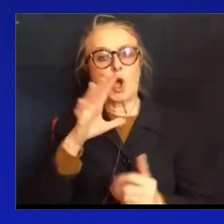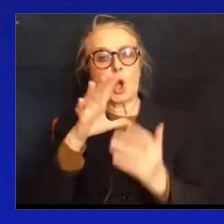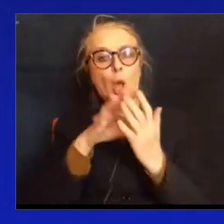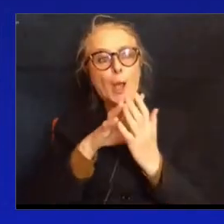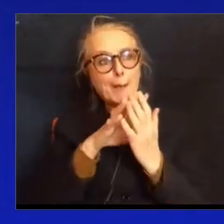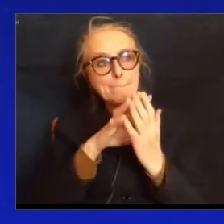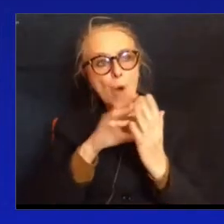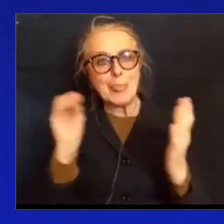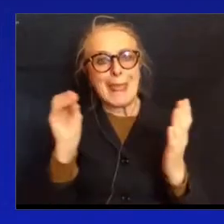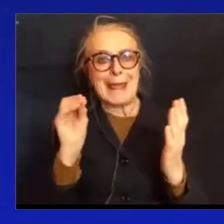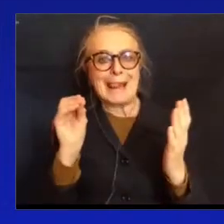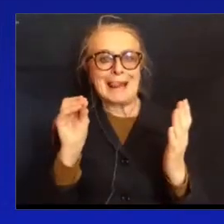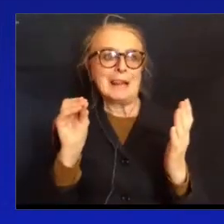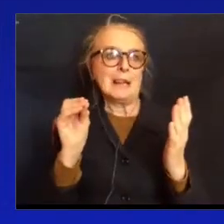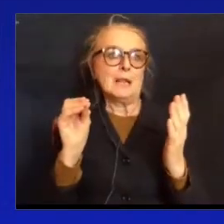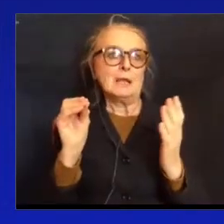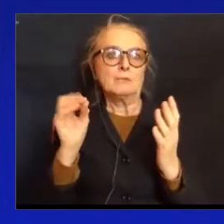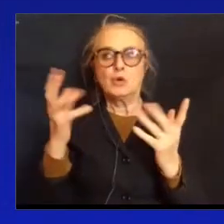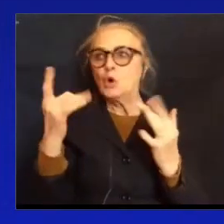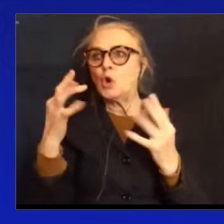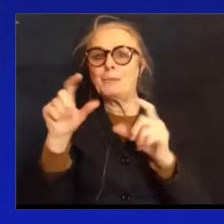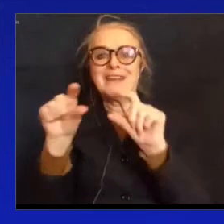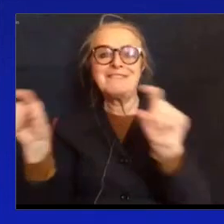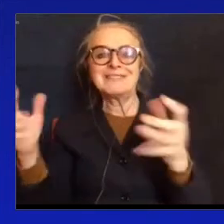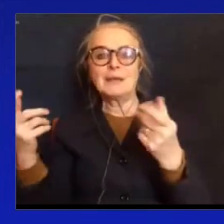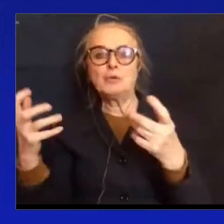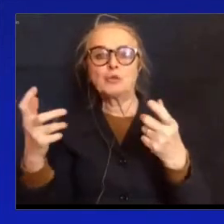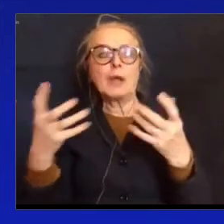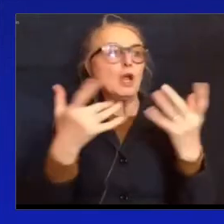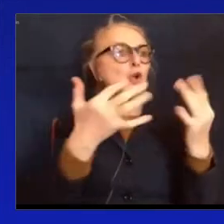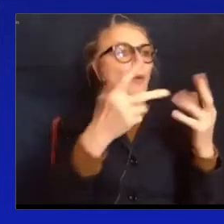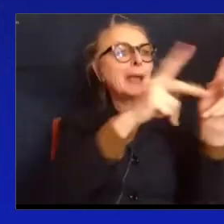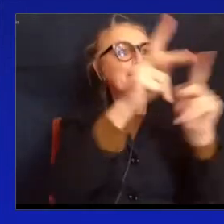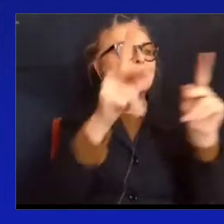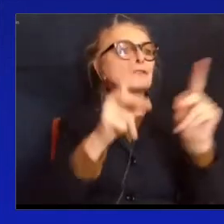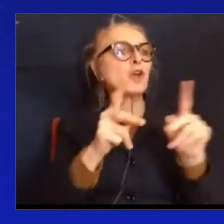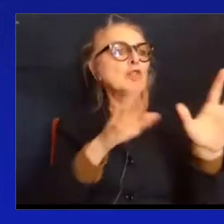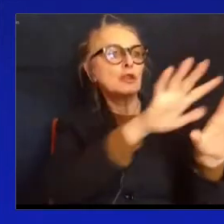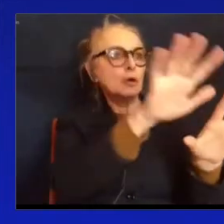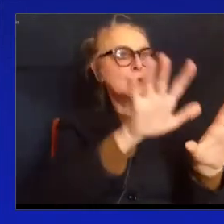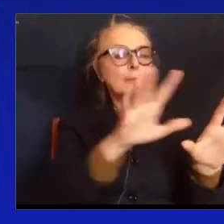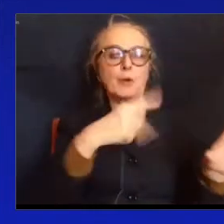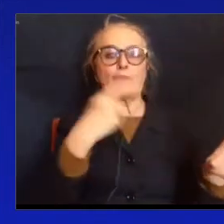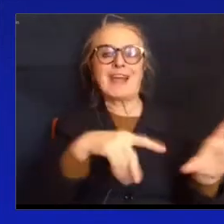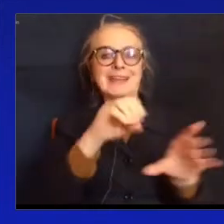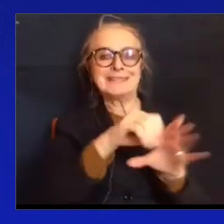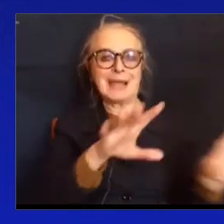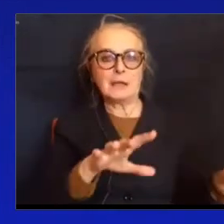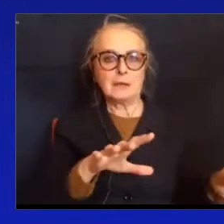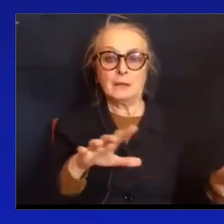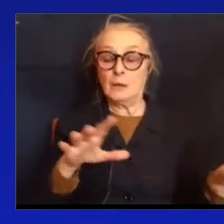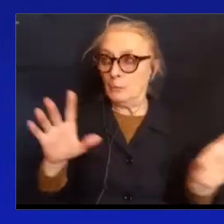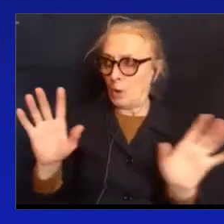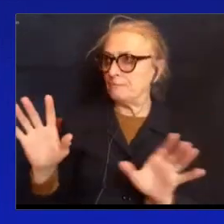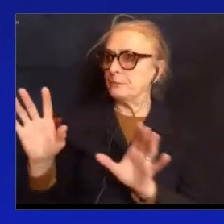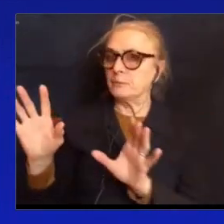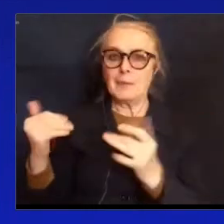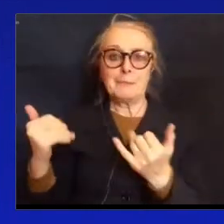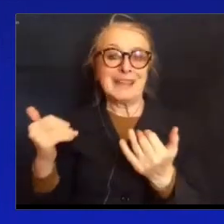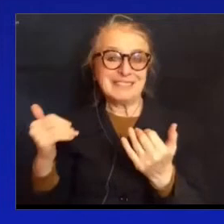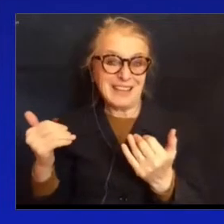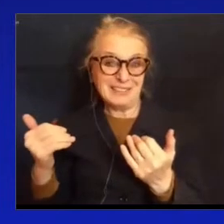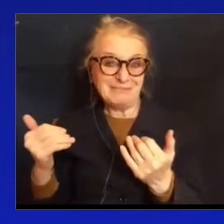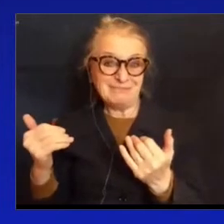we enter this new reality of are we going to get vaccine, or are we not going to get vaccine in Canada,